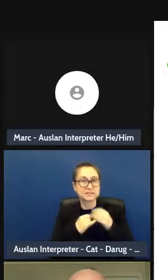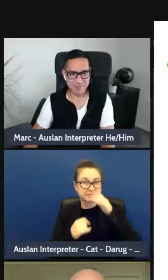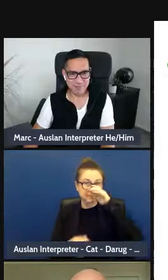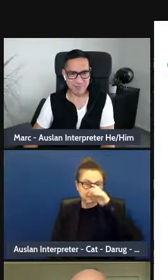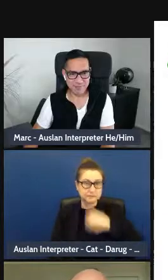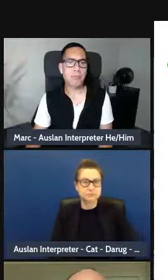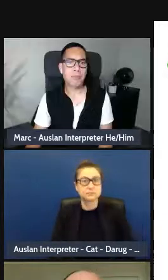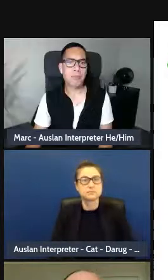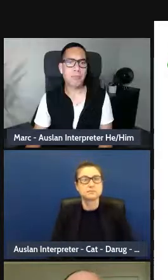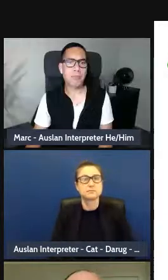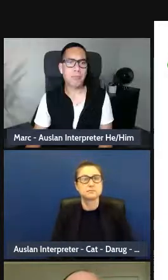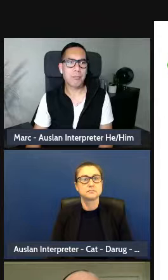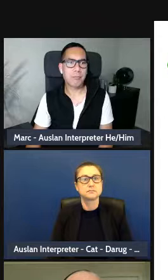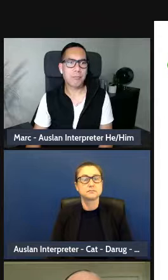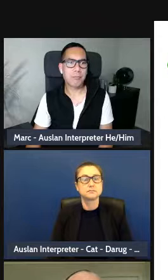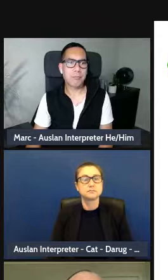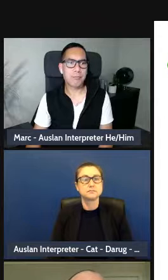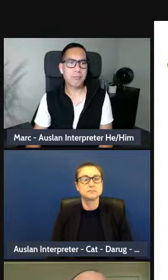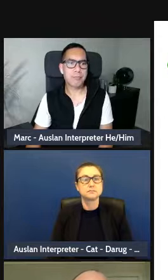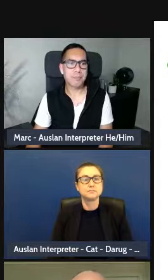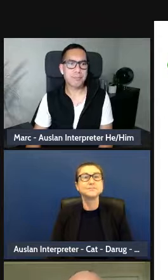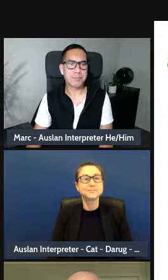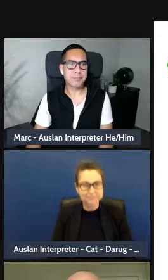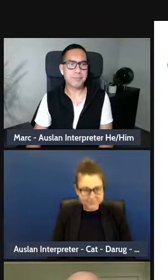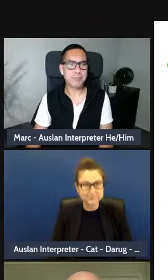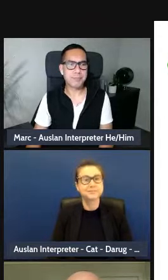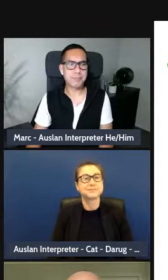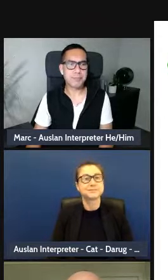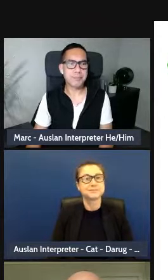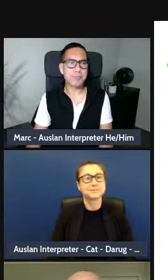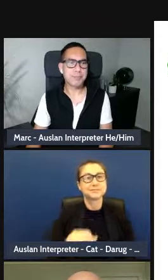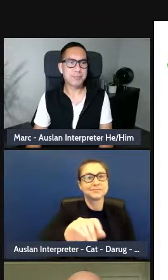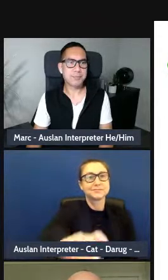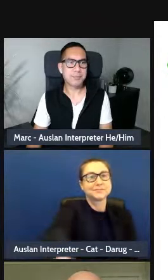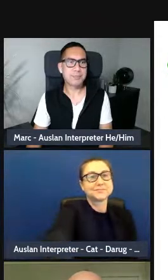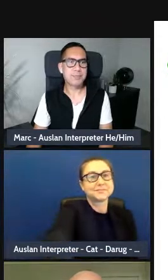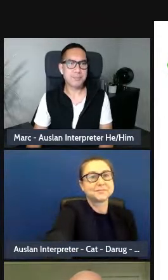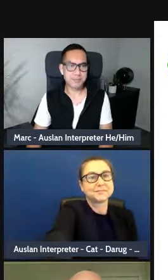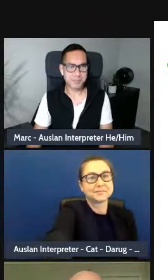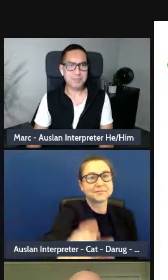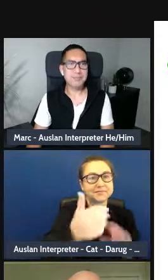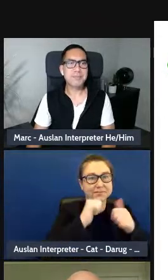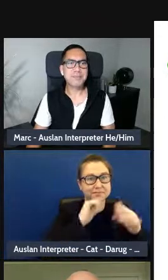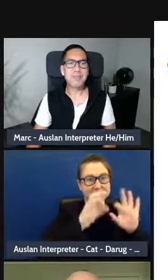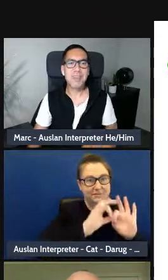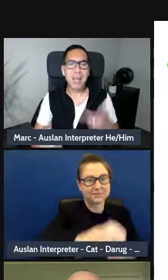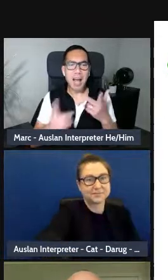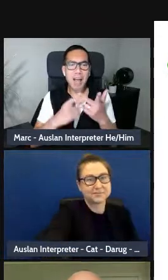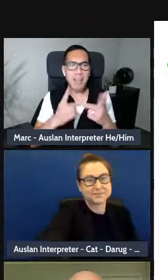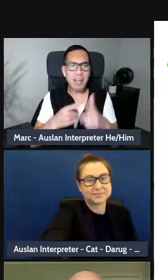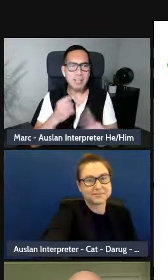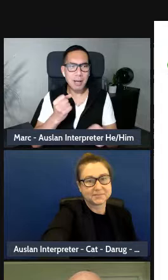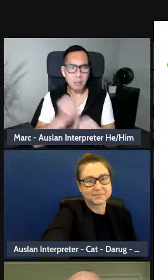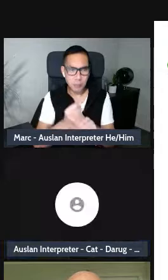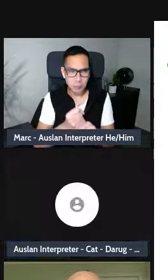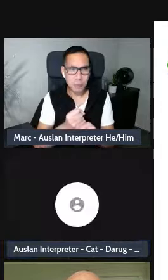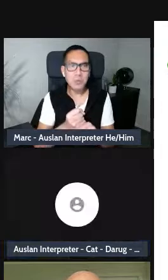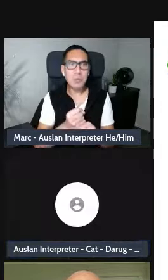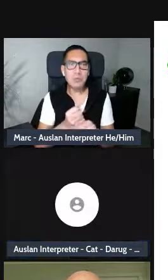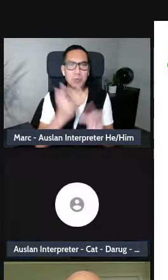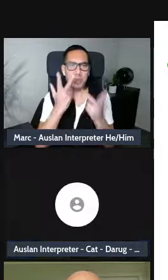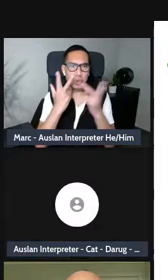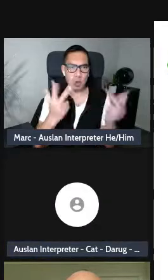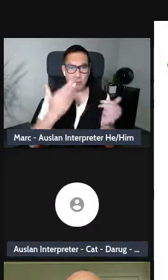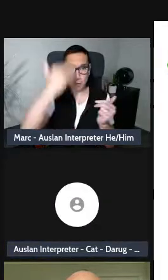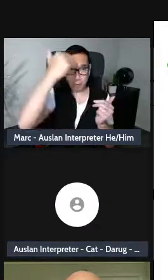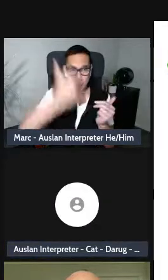And so here we have an example shown in another way of stroke, which there's these